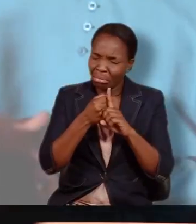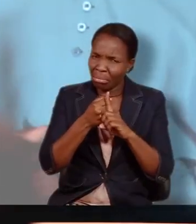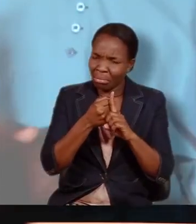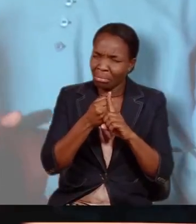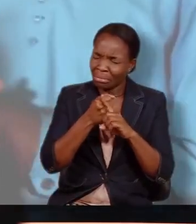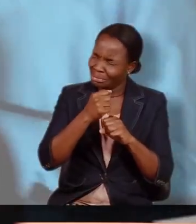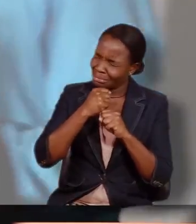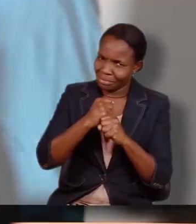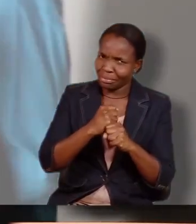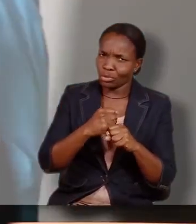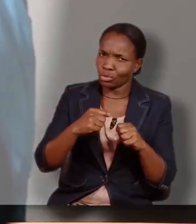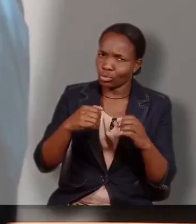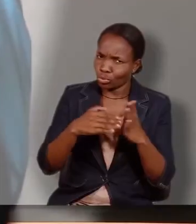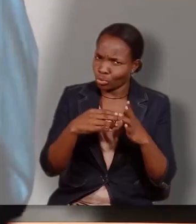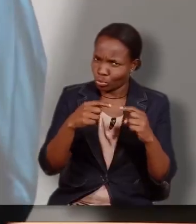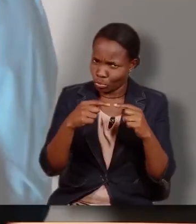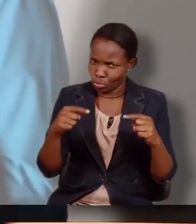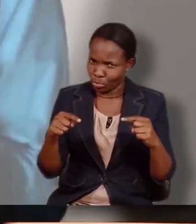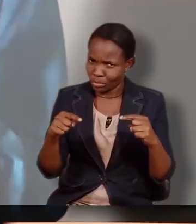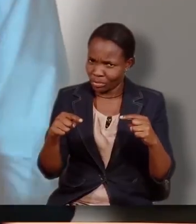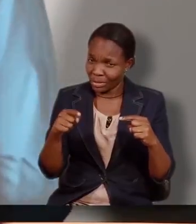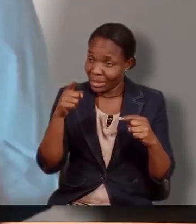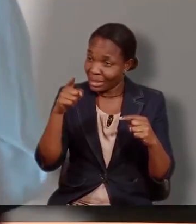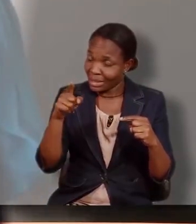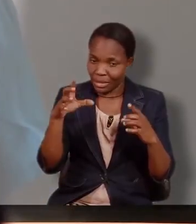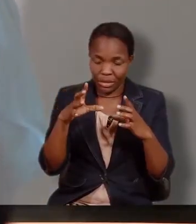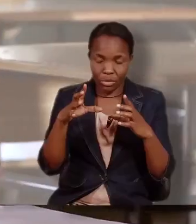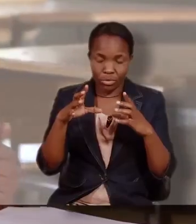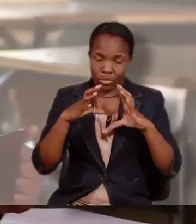That is the bit of good news we bring you today, learners.